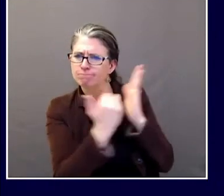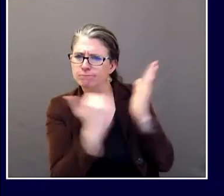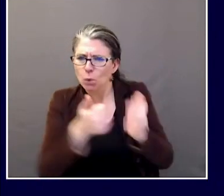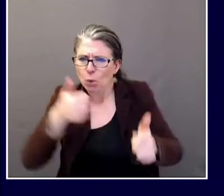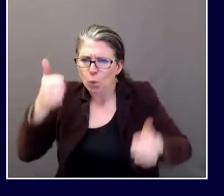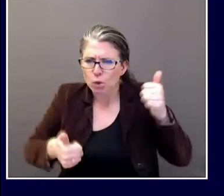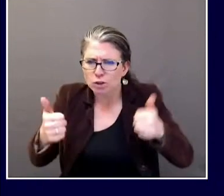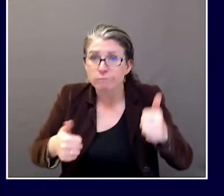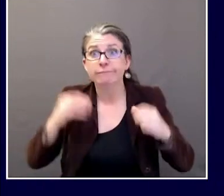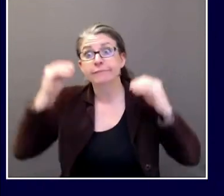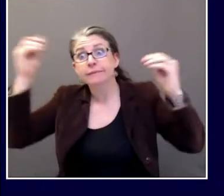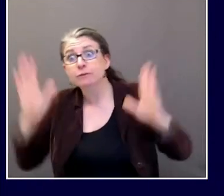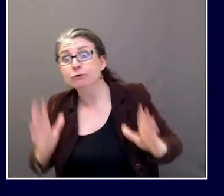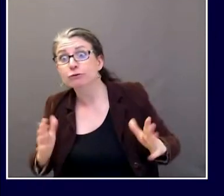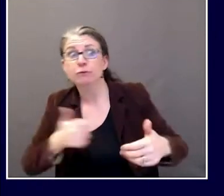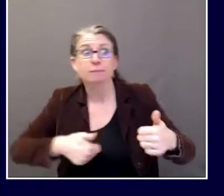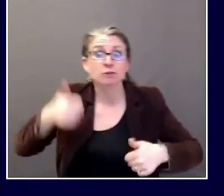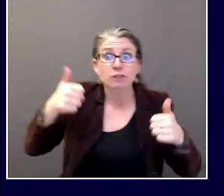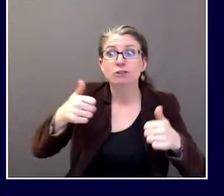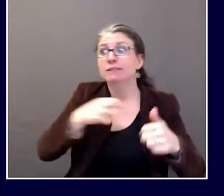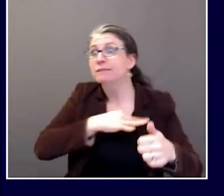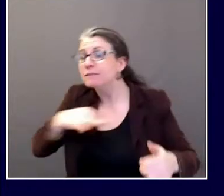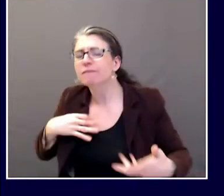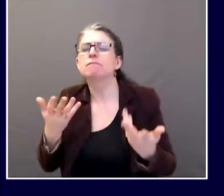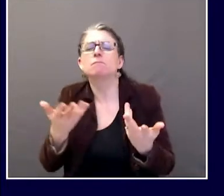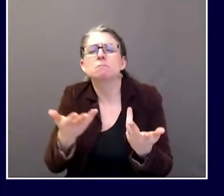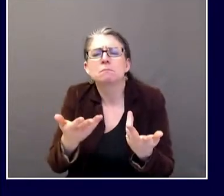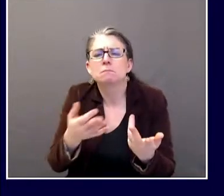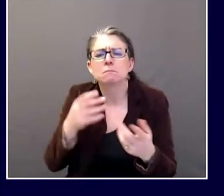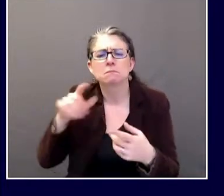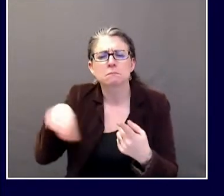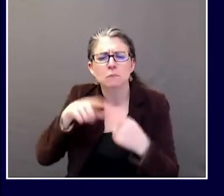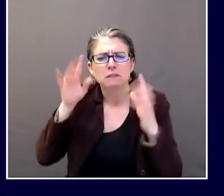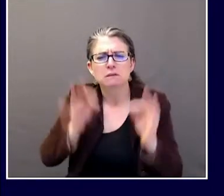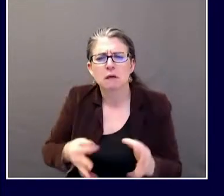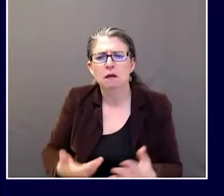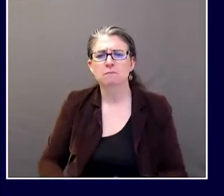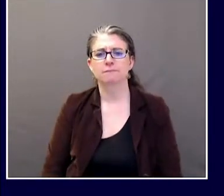Sure, Mel. It'll be some time. Right now, the focus